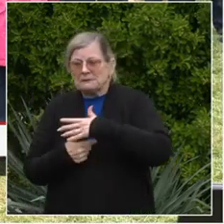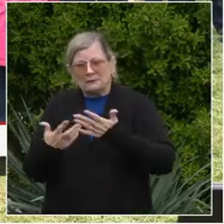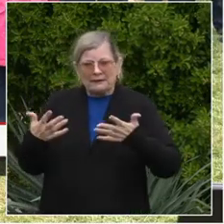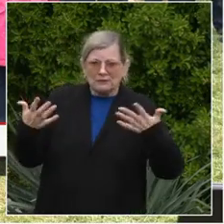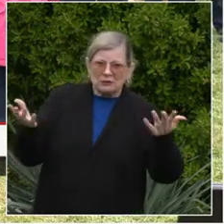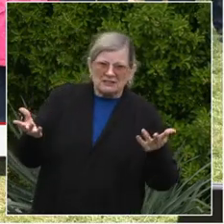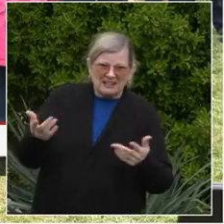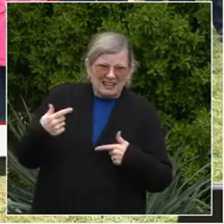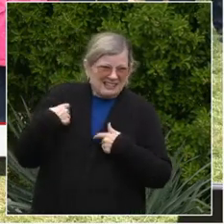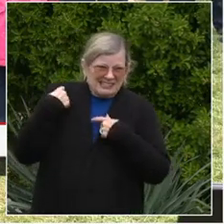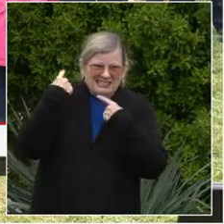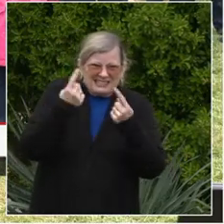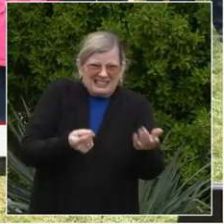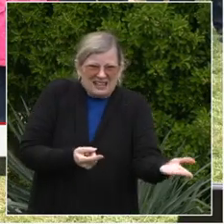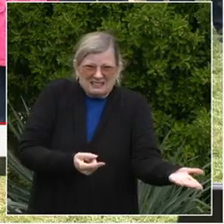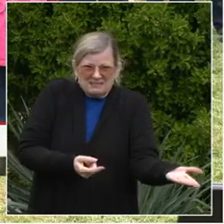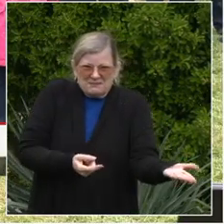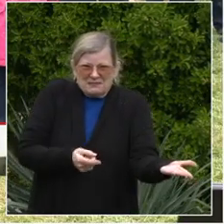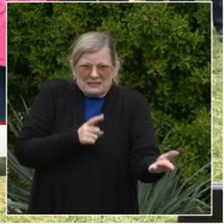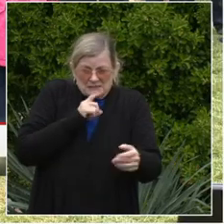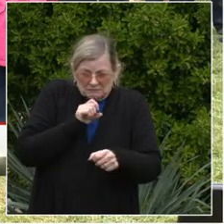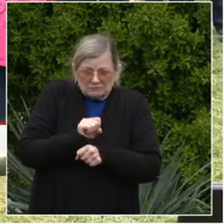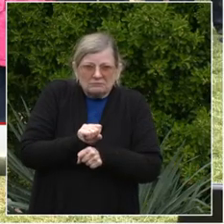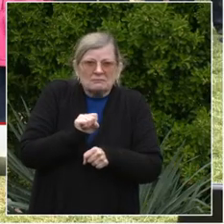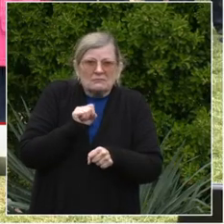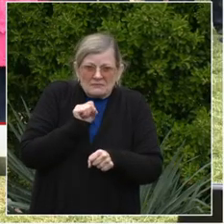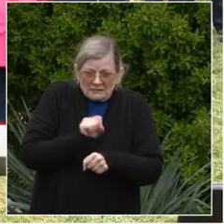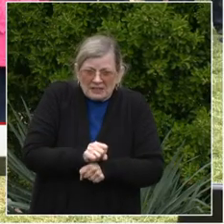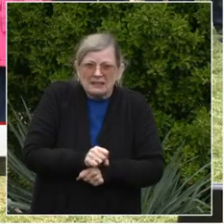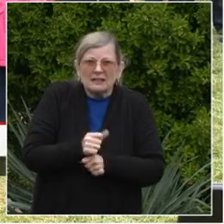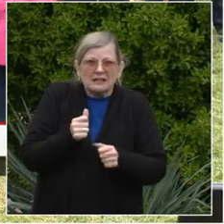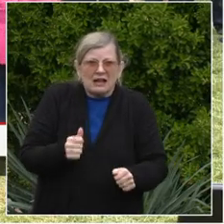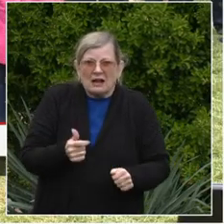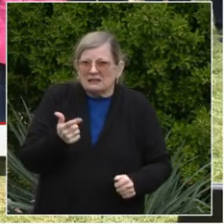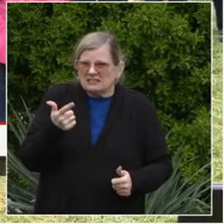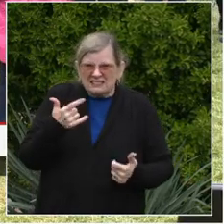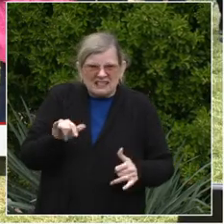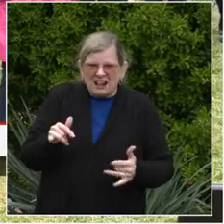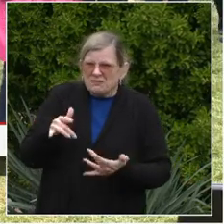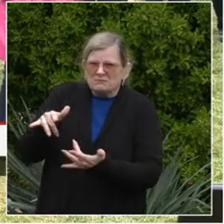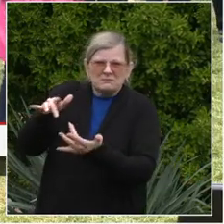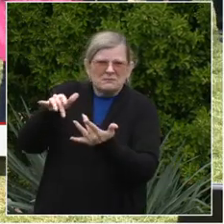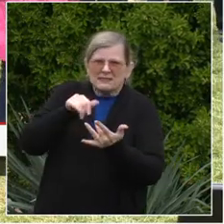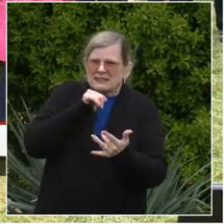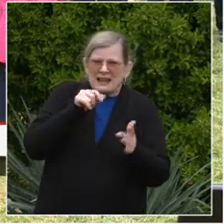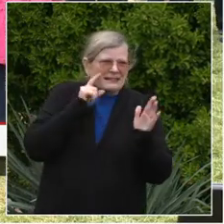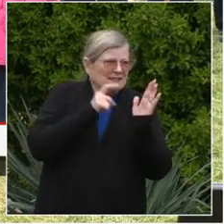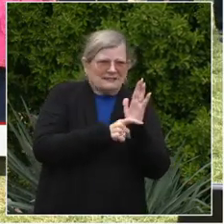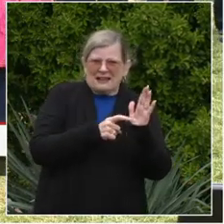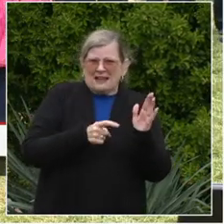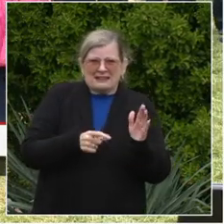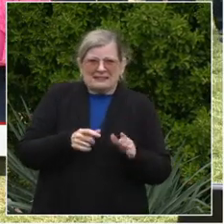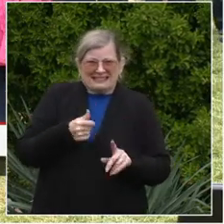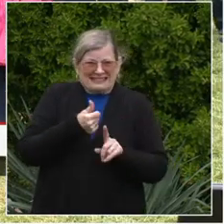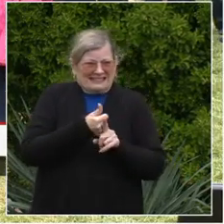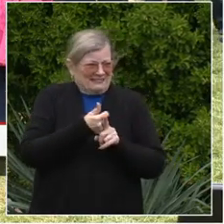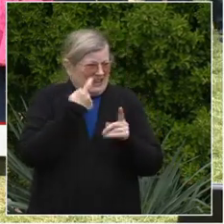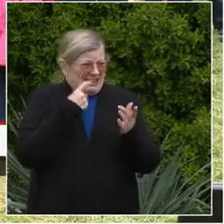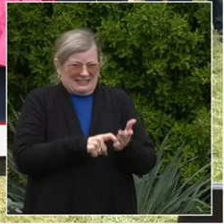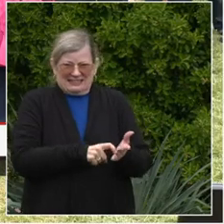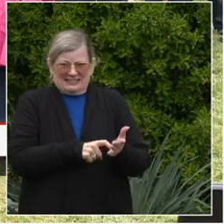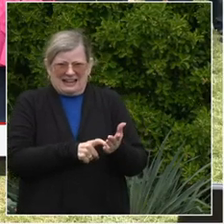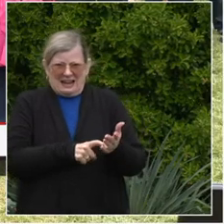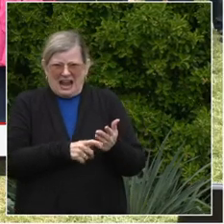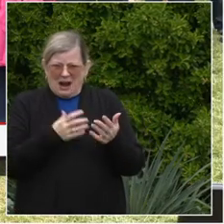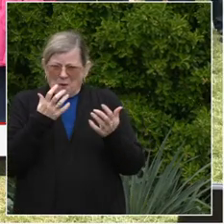there's impunity and they literally can go if they self-identify, that's what the officer said. Oh, he self-identified. I'm like, how? Kid doesn't even